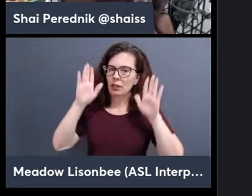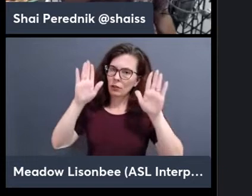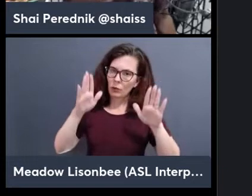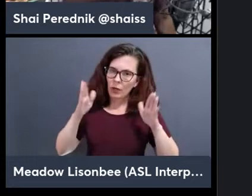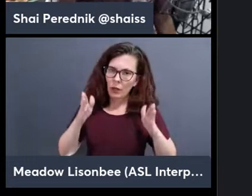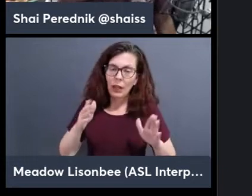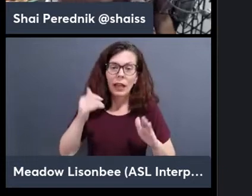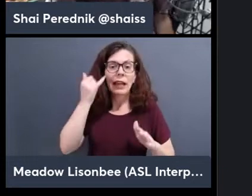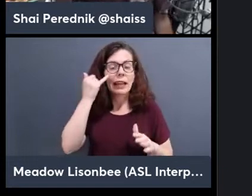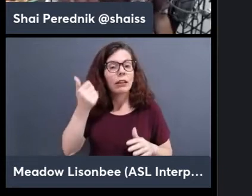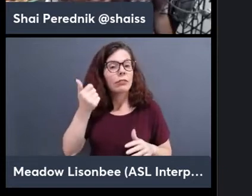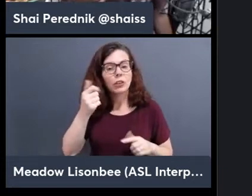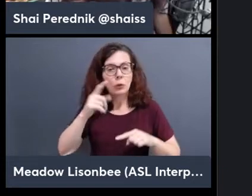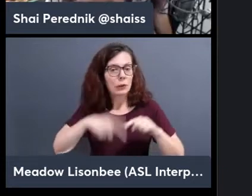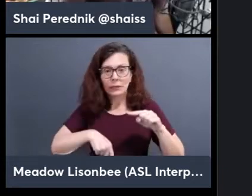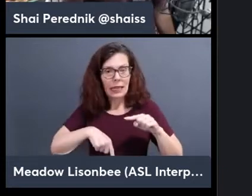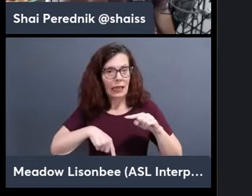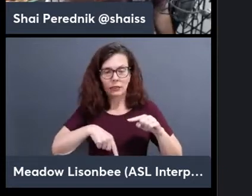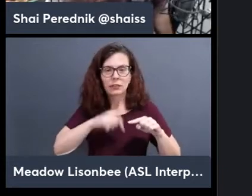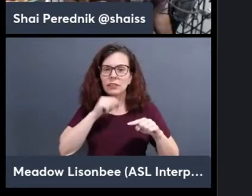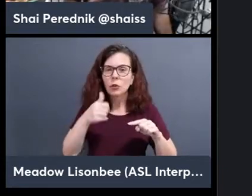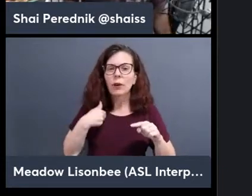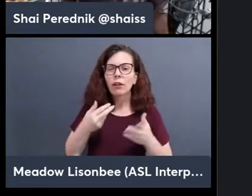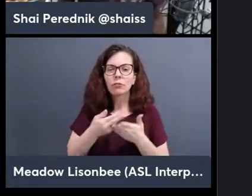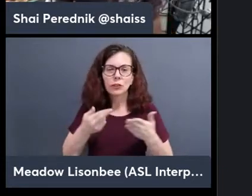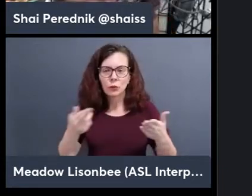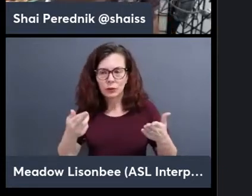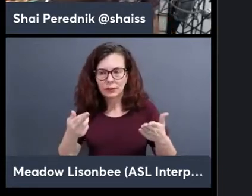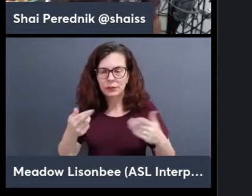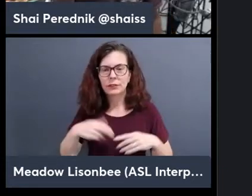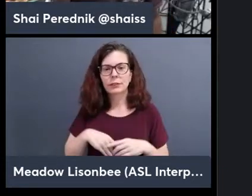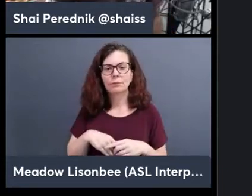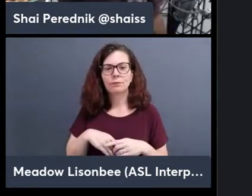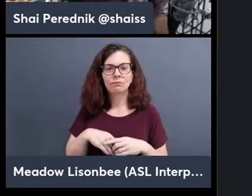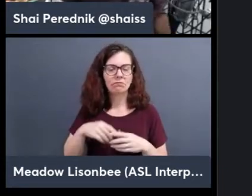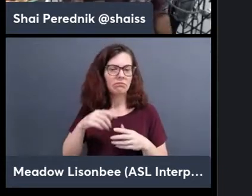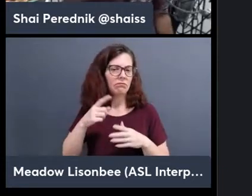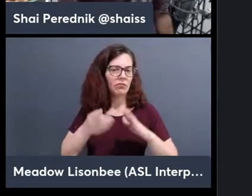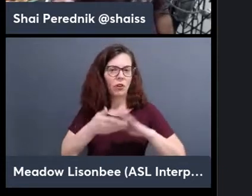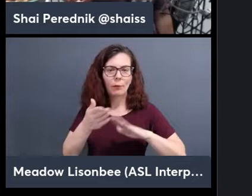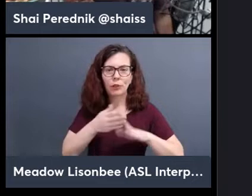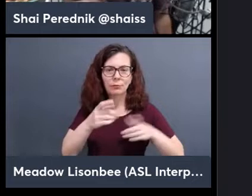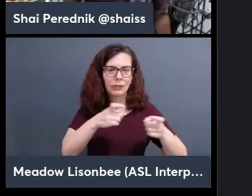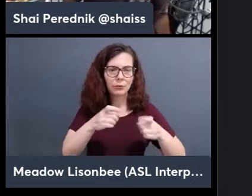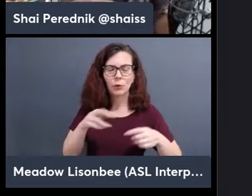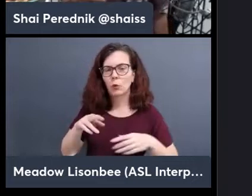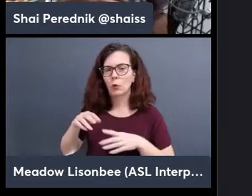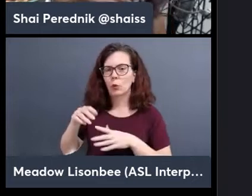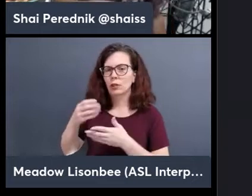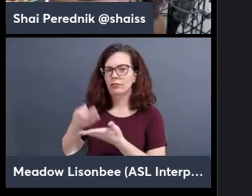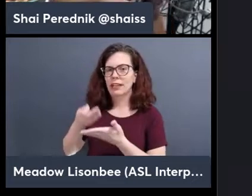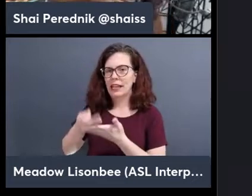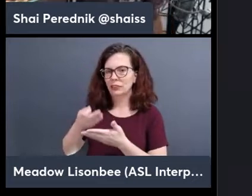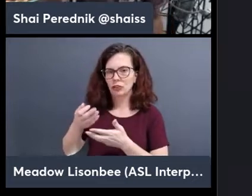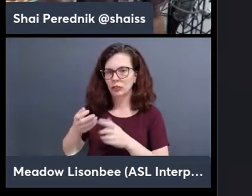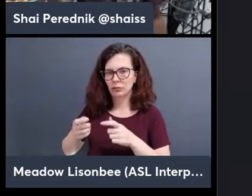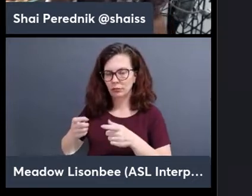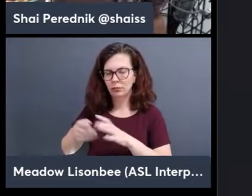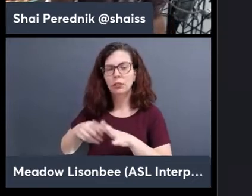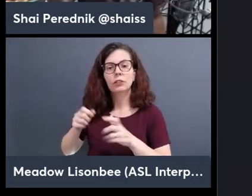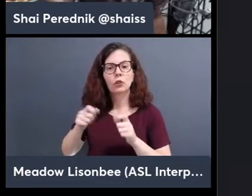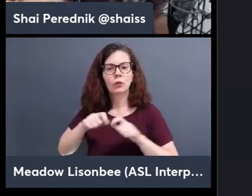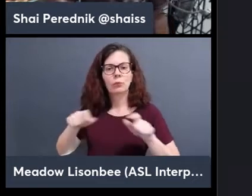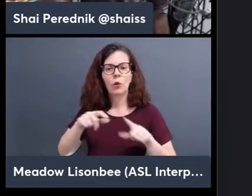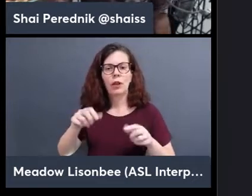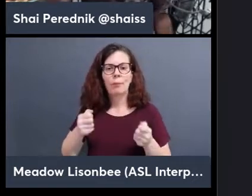you cannot necessarily don't have the resources, for operational management or financial to deploy, multiple nodes, right?